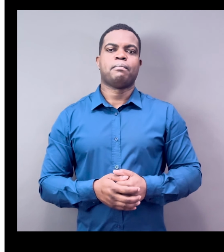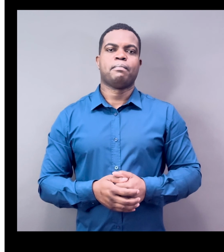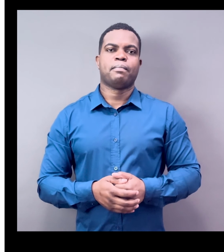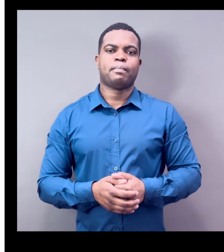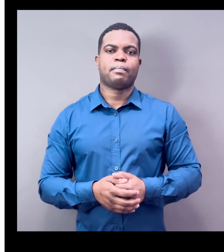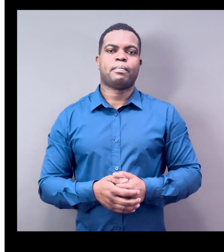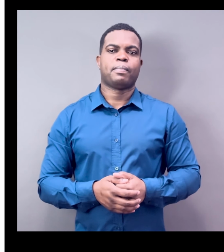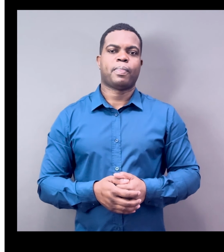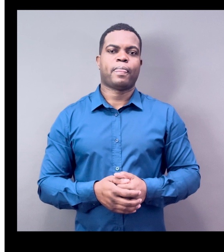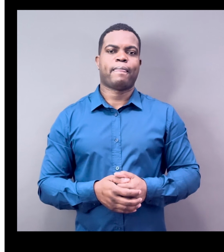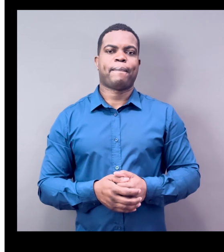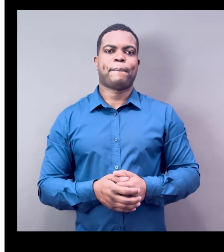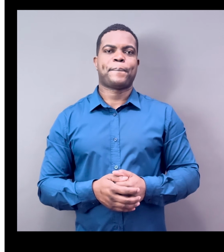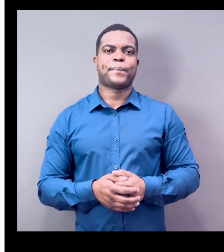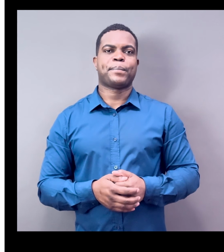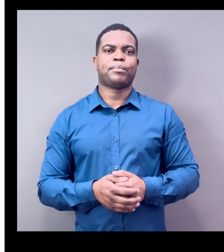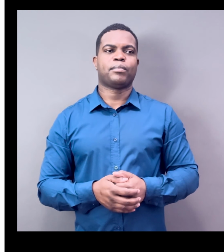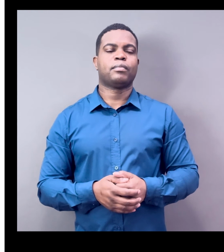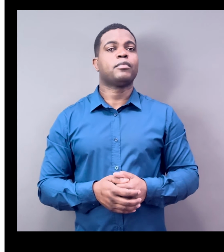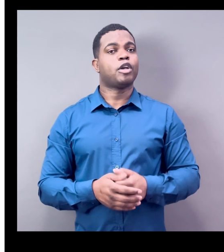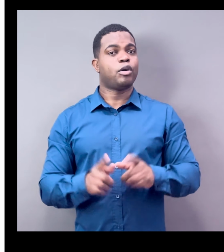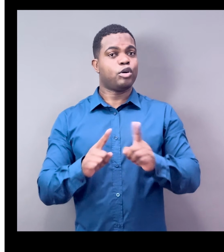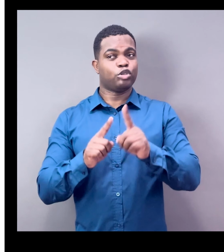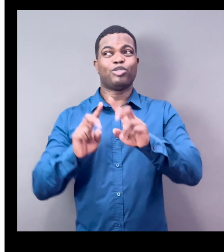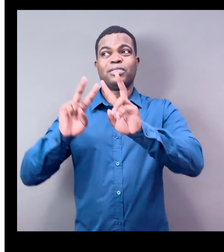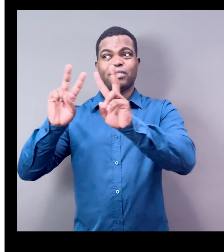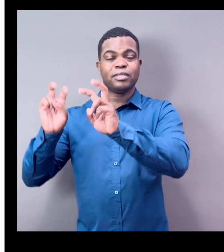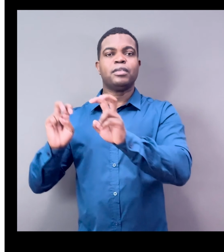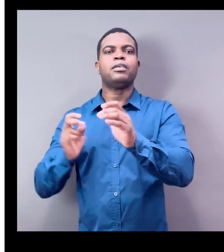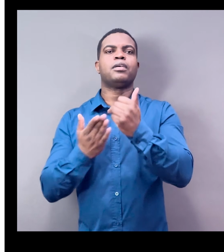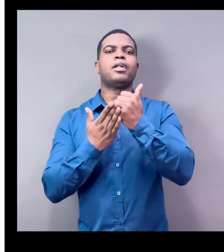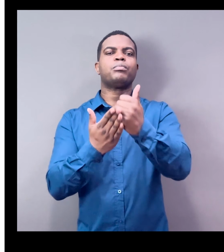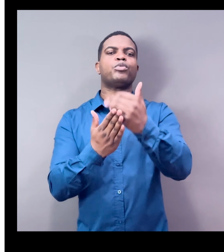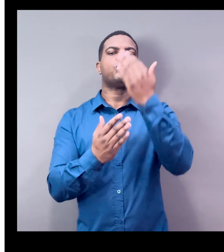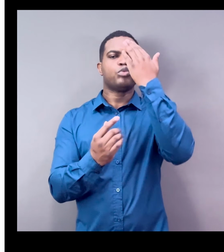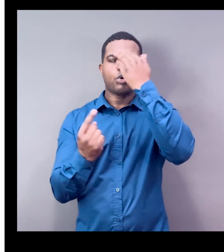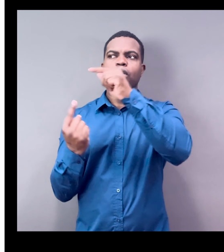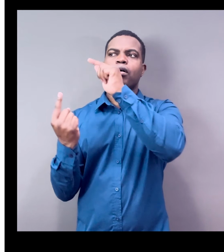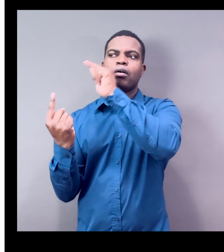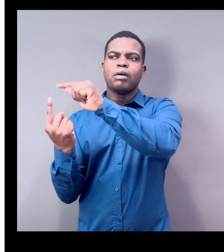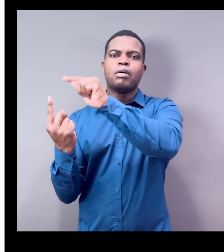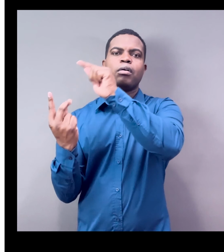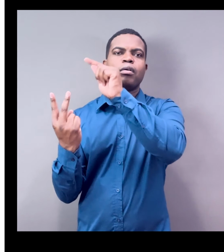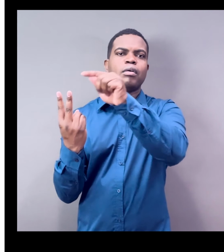You'll be able to get insights and also get to know how interested